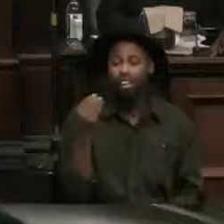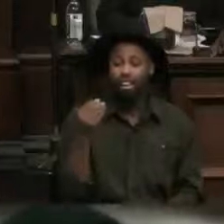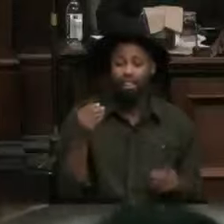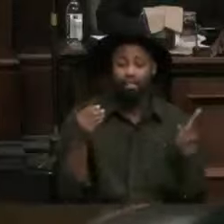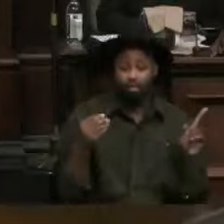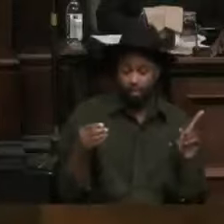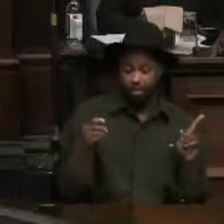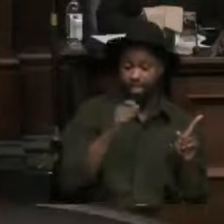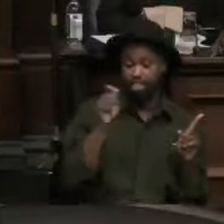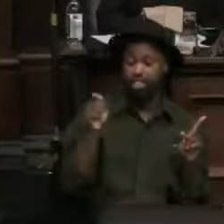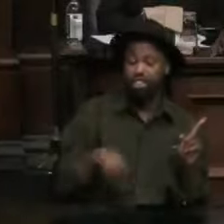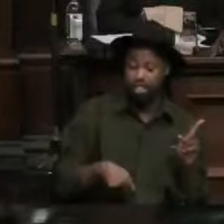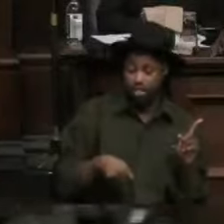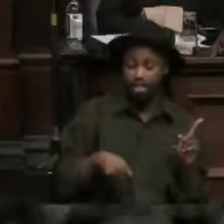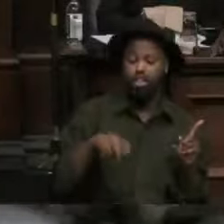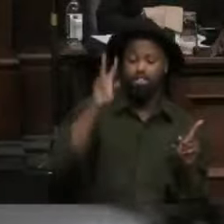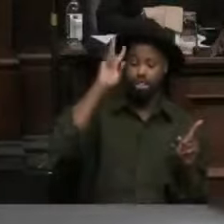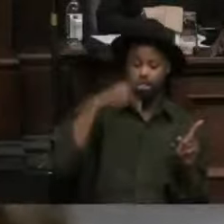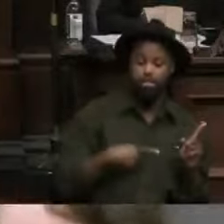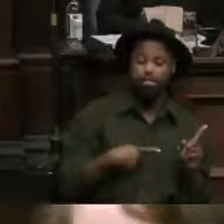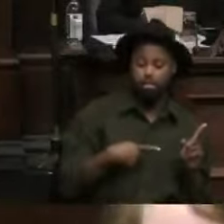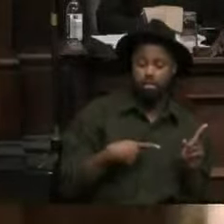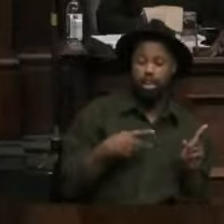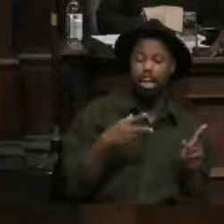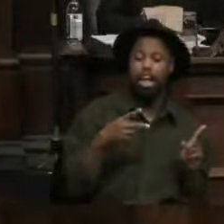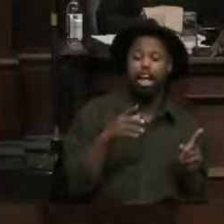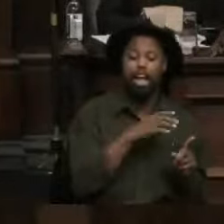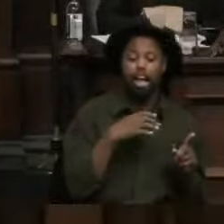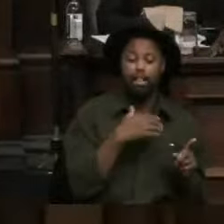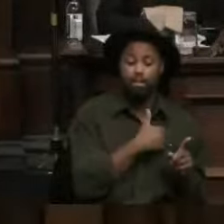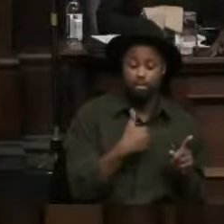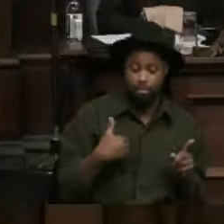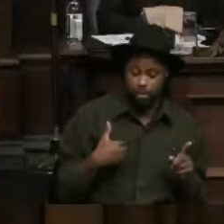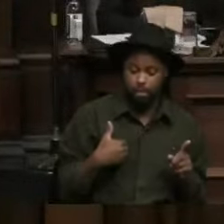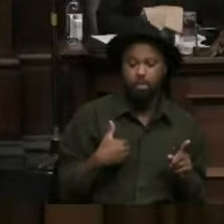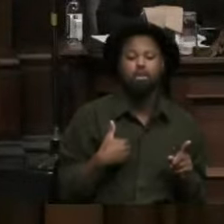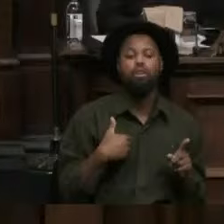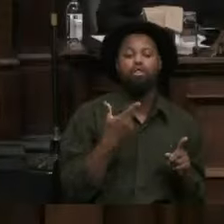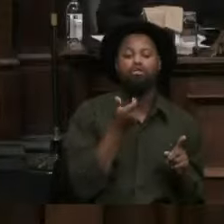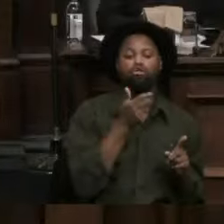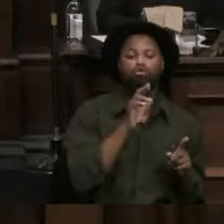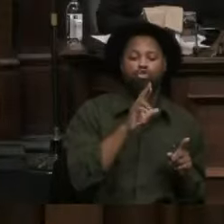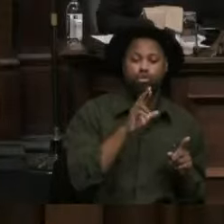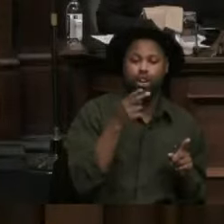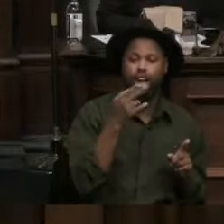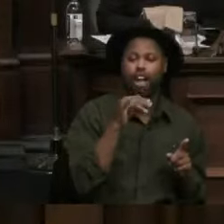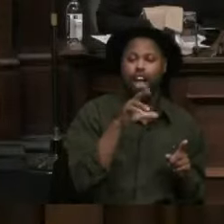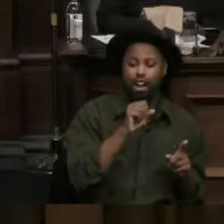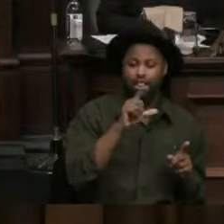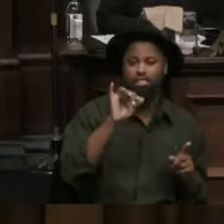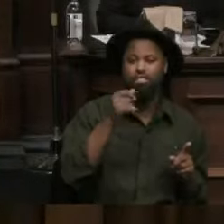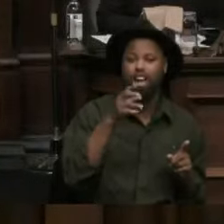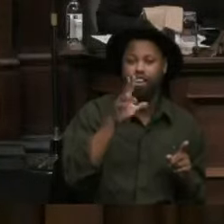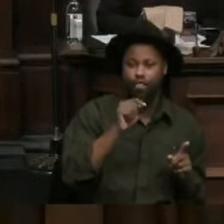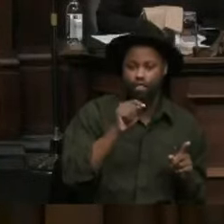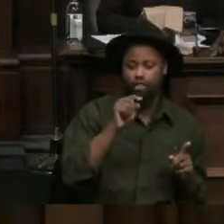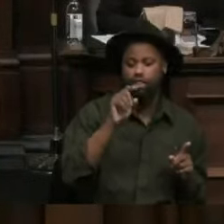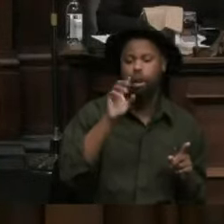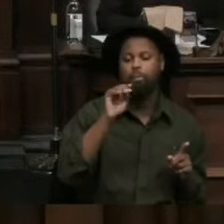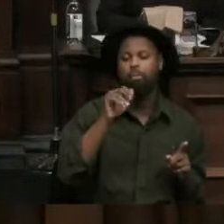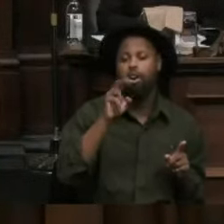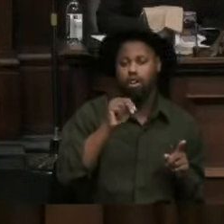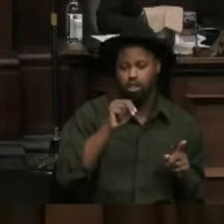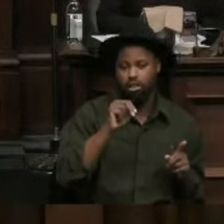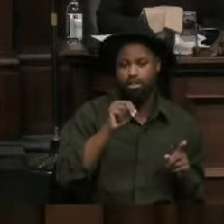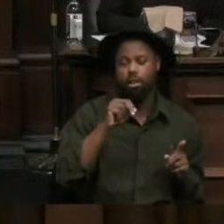we, Council Vice President Mary Lupien, and Council Members Mitch Gruber, Lachey D. Harris, Willie J. Lightfoot, Stanley Martin,